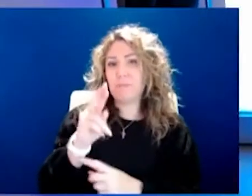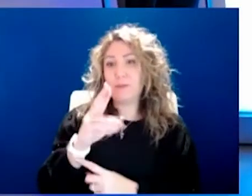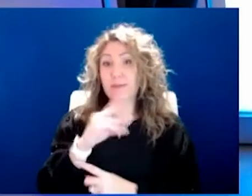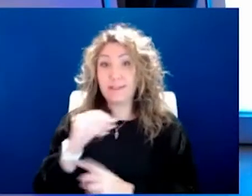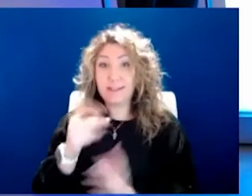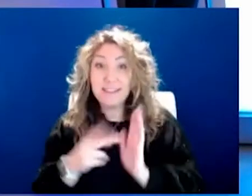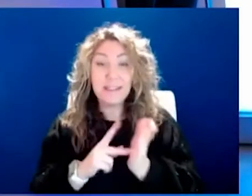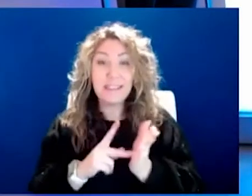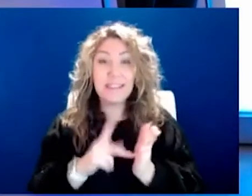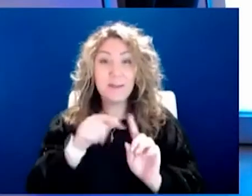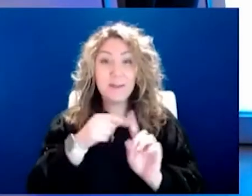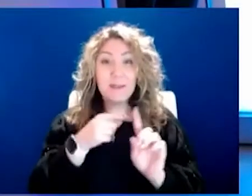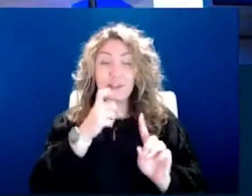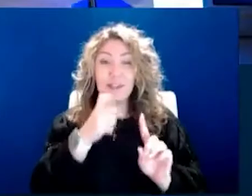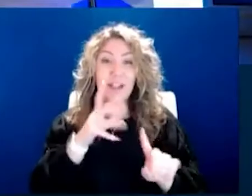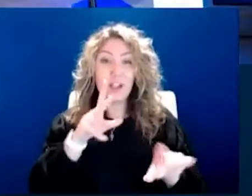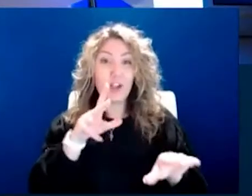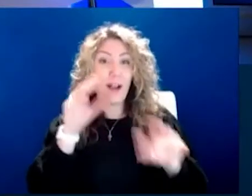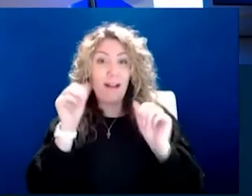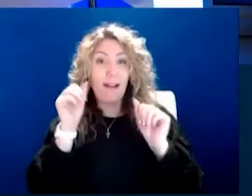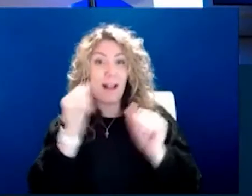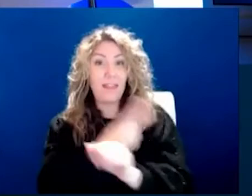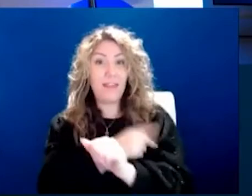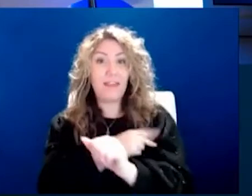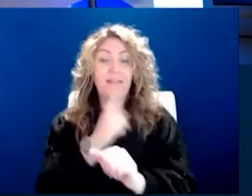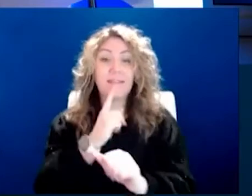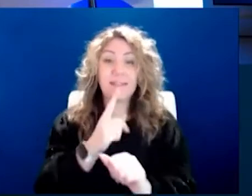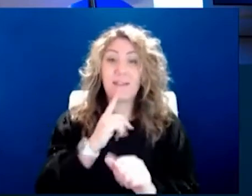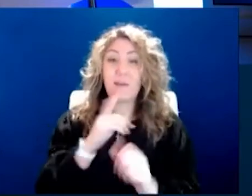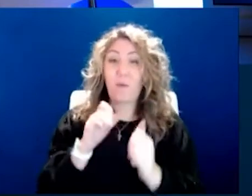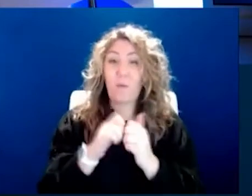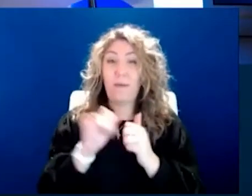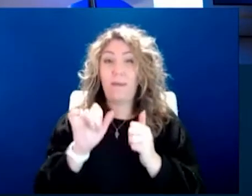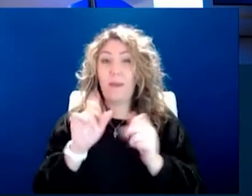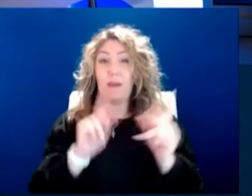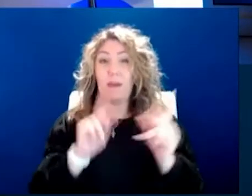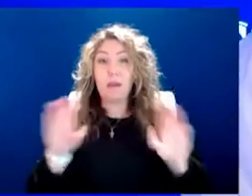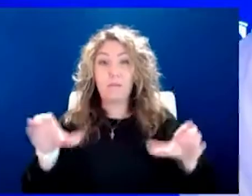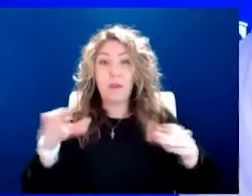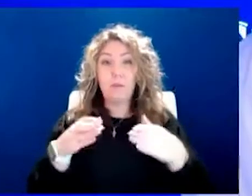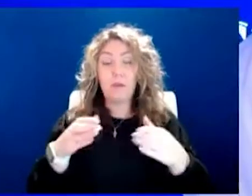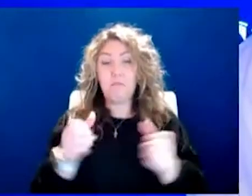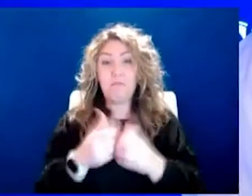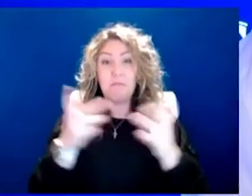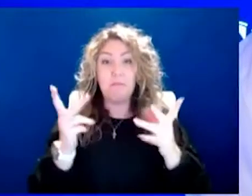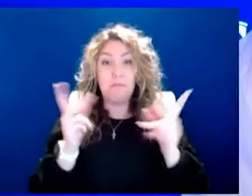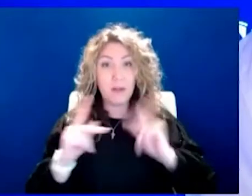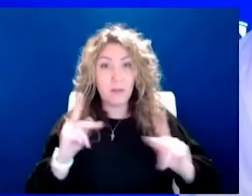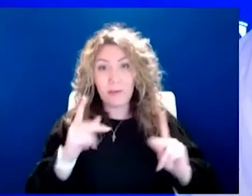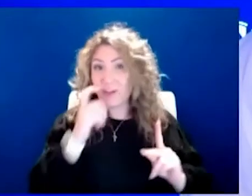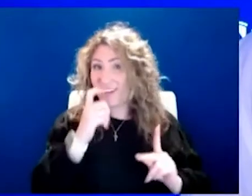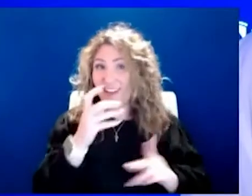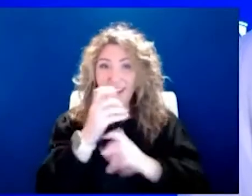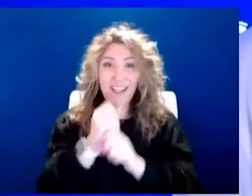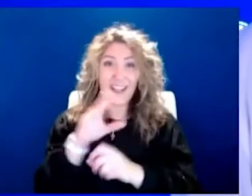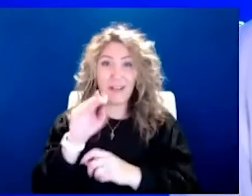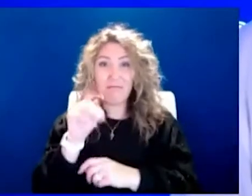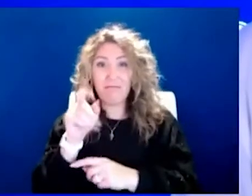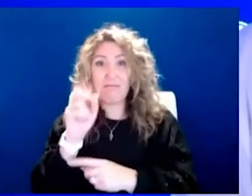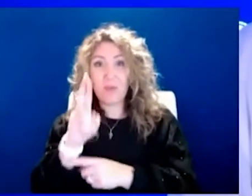of the hospital. And I would venture with that population, because we know a lot of people are not getting that boost or are overdue. We've seen